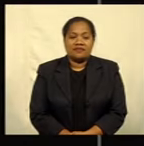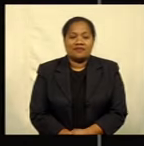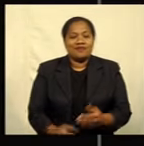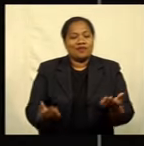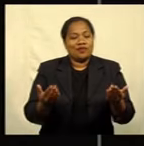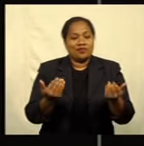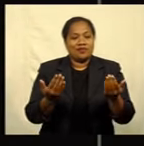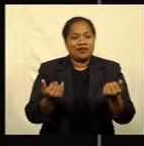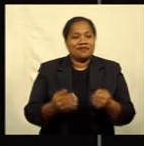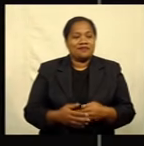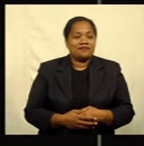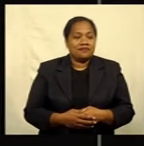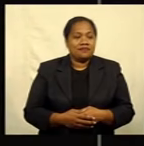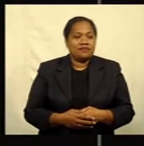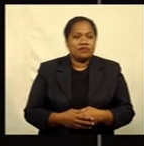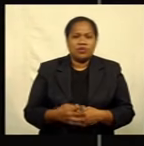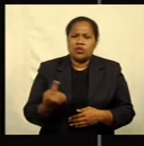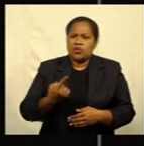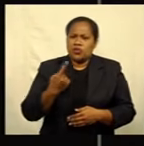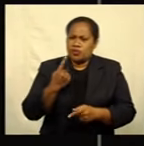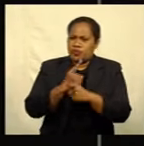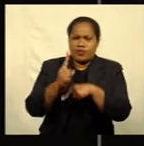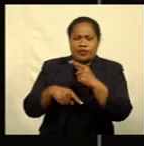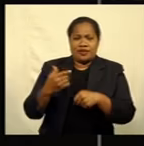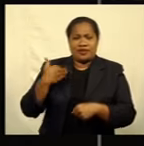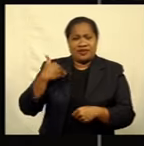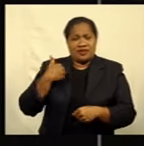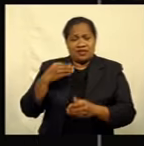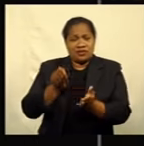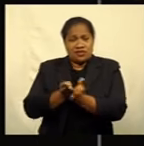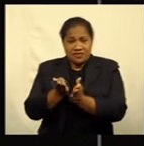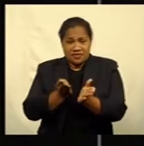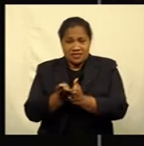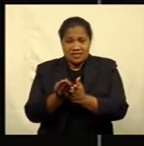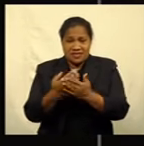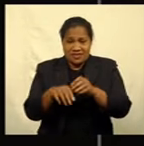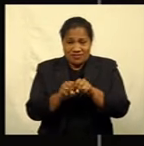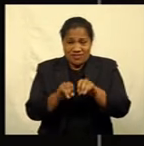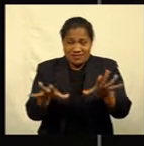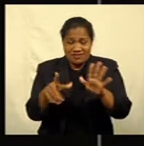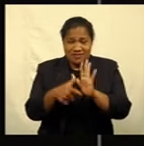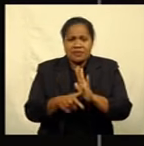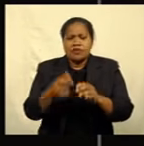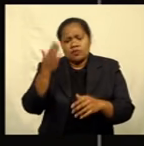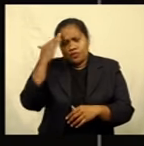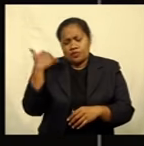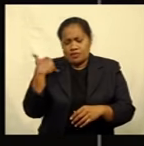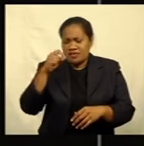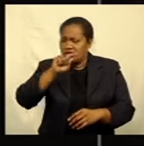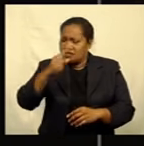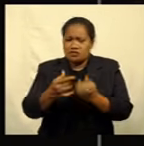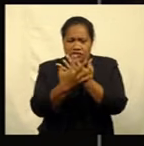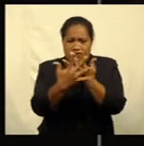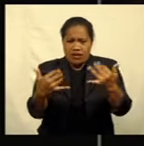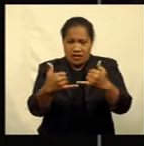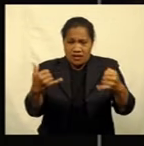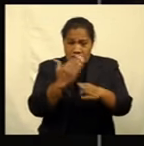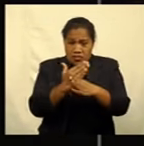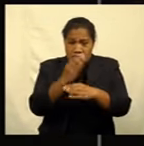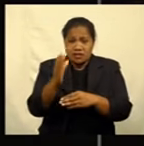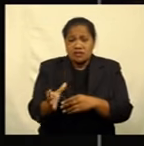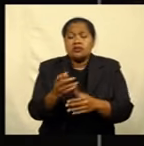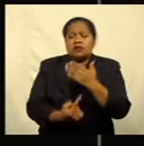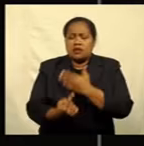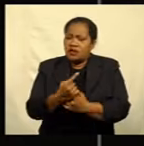Welcome back. Those criticizing health services amid the pandemic have been reminded that thousands of frontline workers are putting their lives at